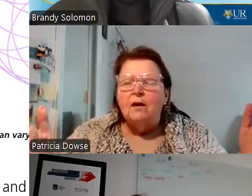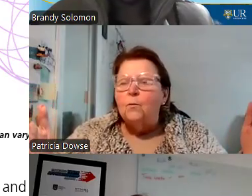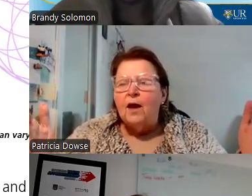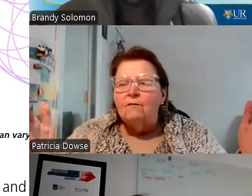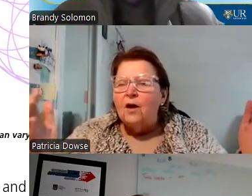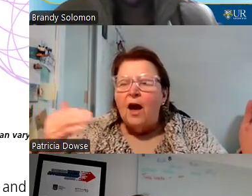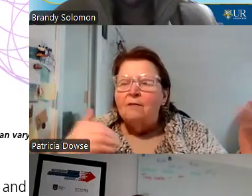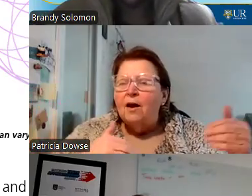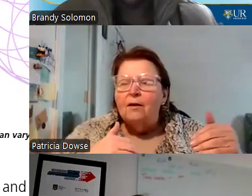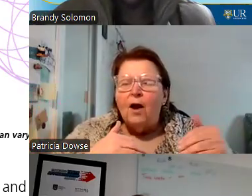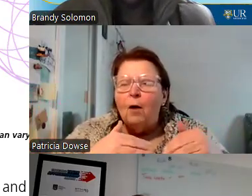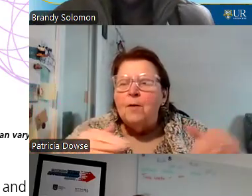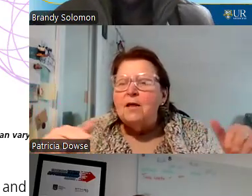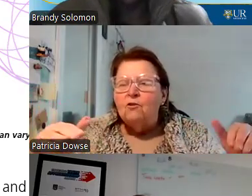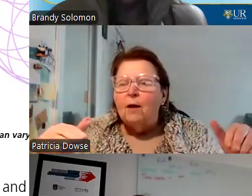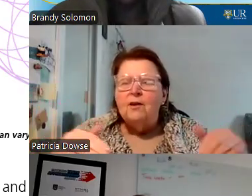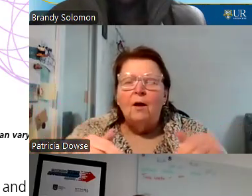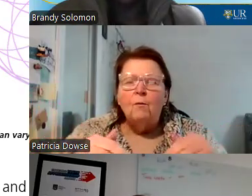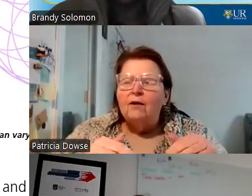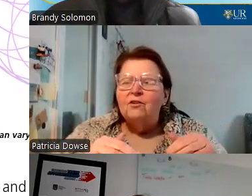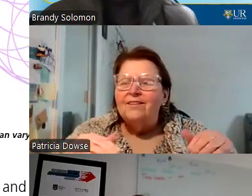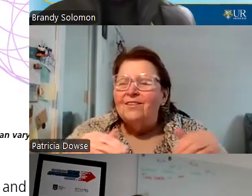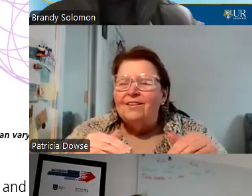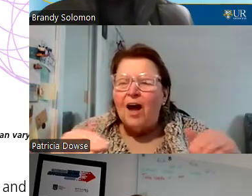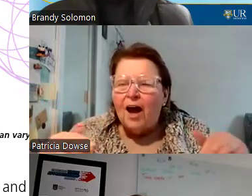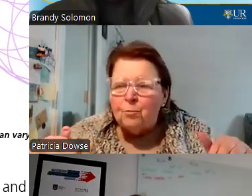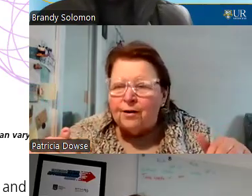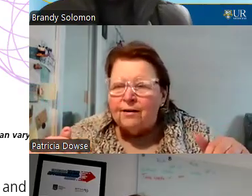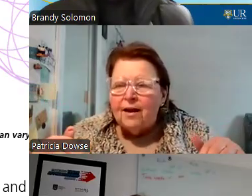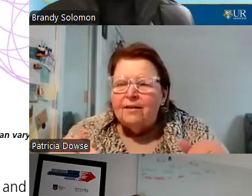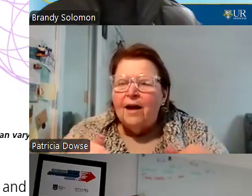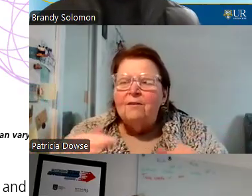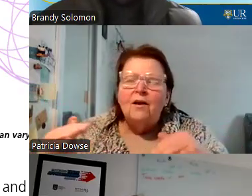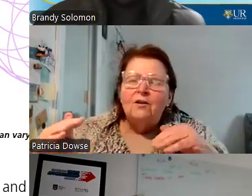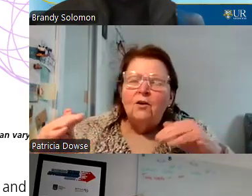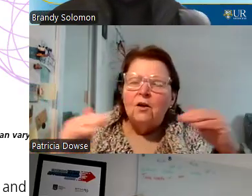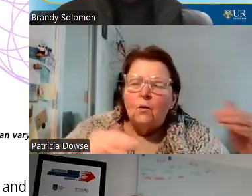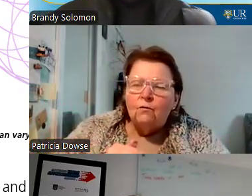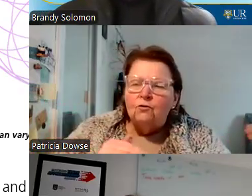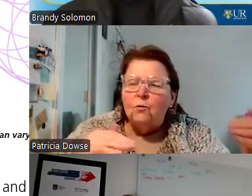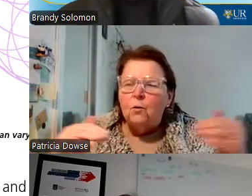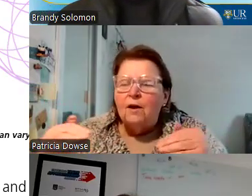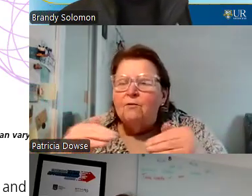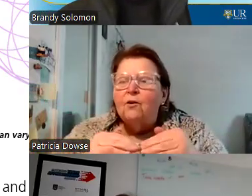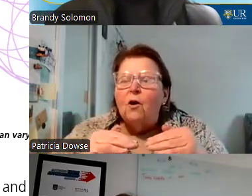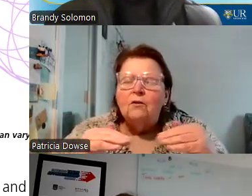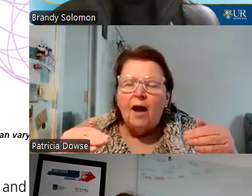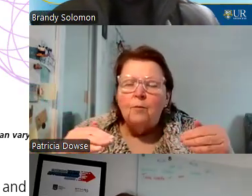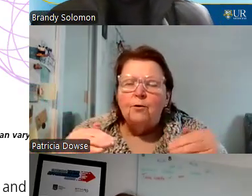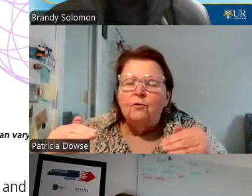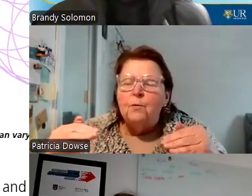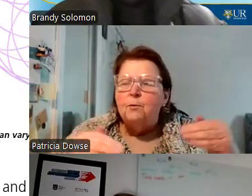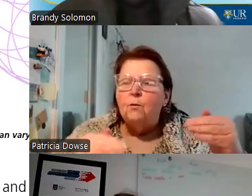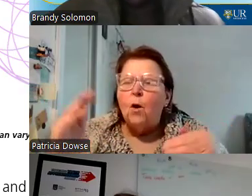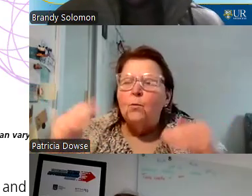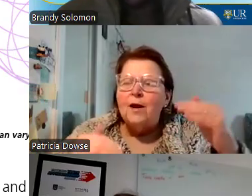or pacing. We have how many jobs now are actually listed as hybrid? not even, virtual, whatever they're called,